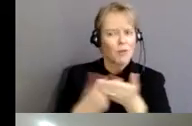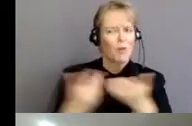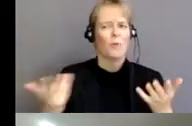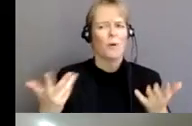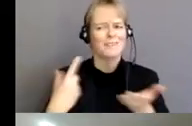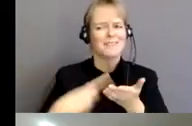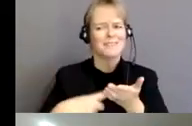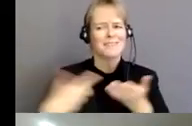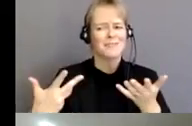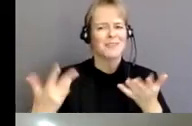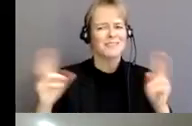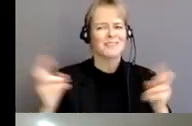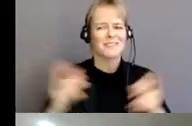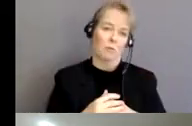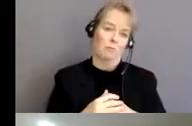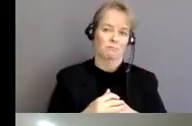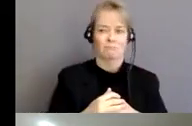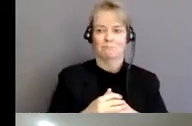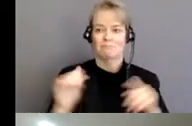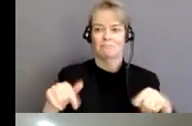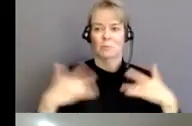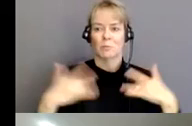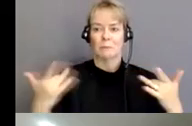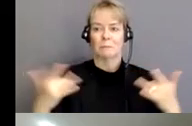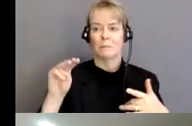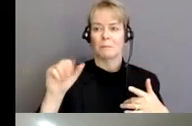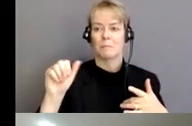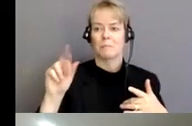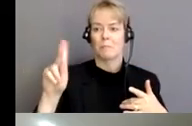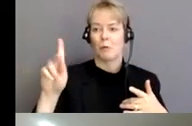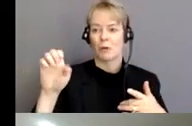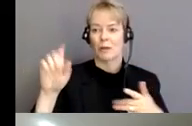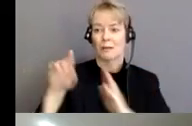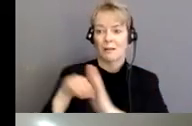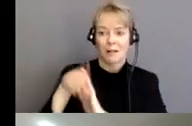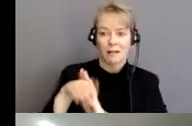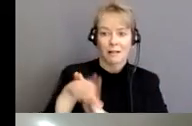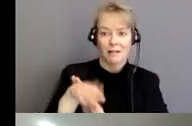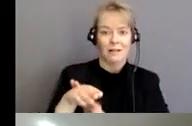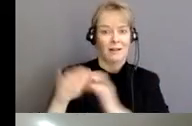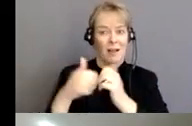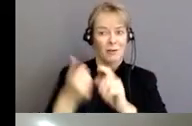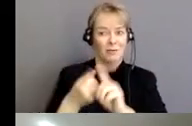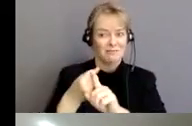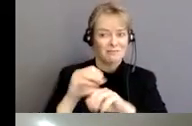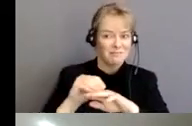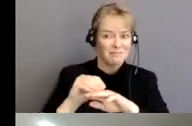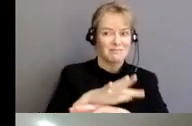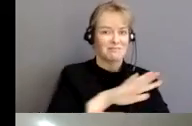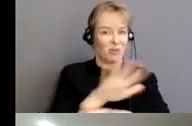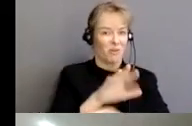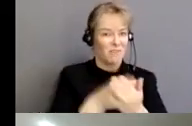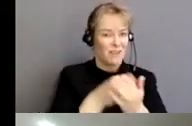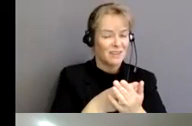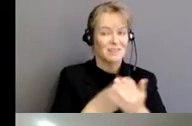discuss the market, economic issues, and how that is affecting your financial situation. The other thing